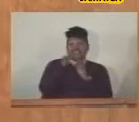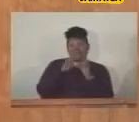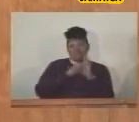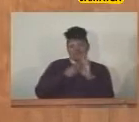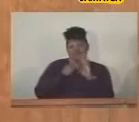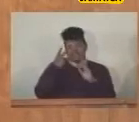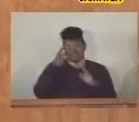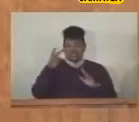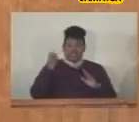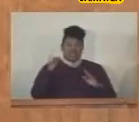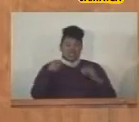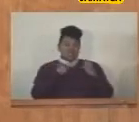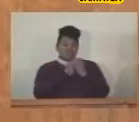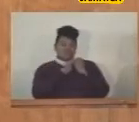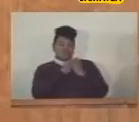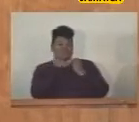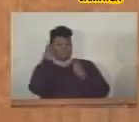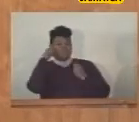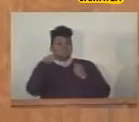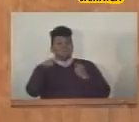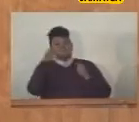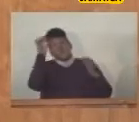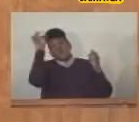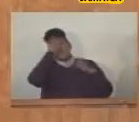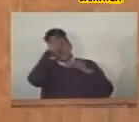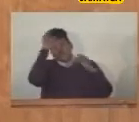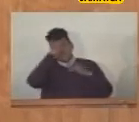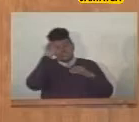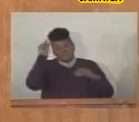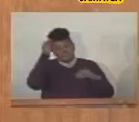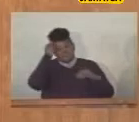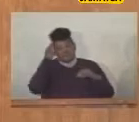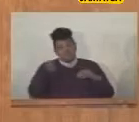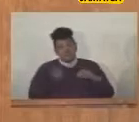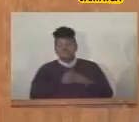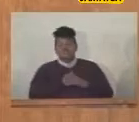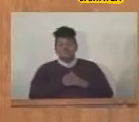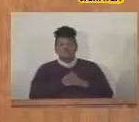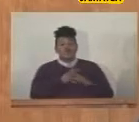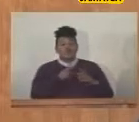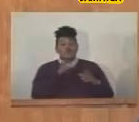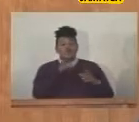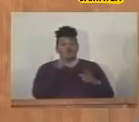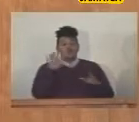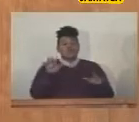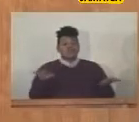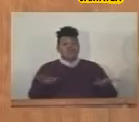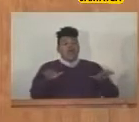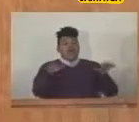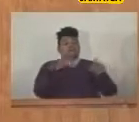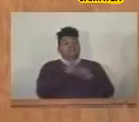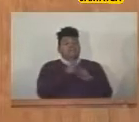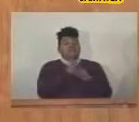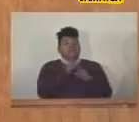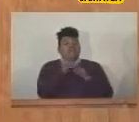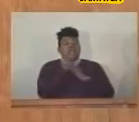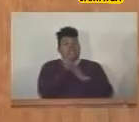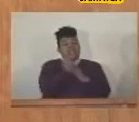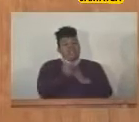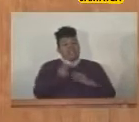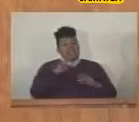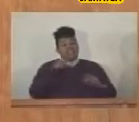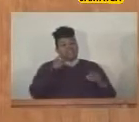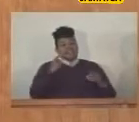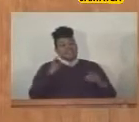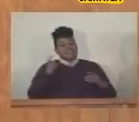support for this clueless government whose inaction has led to the